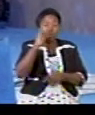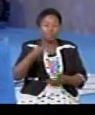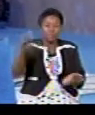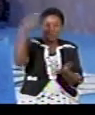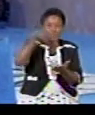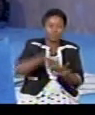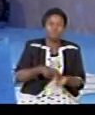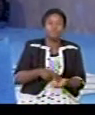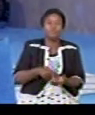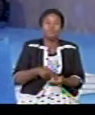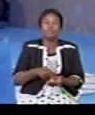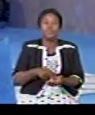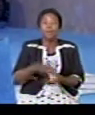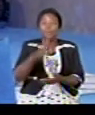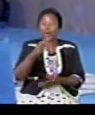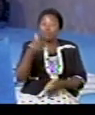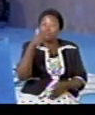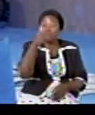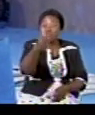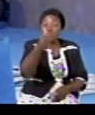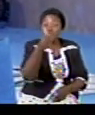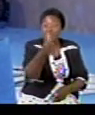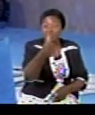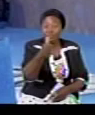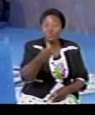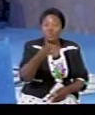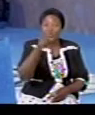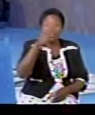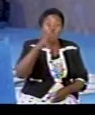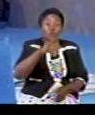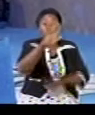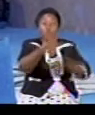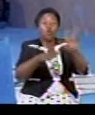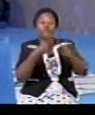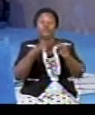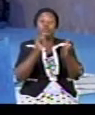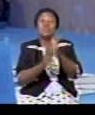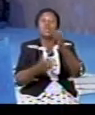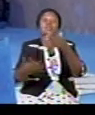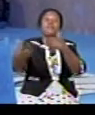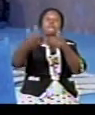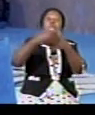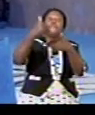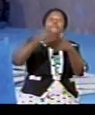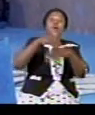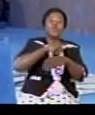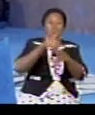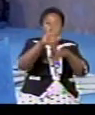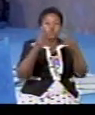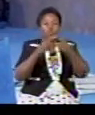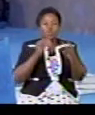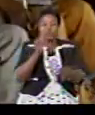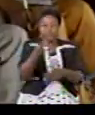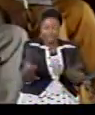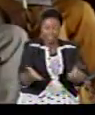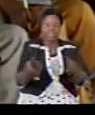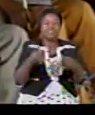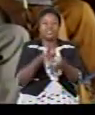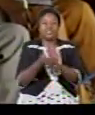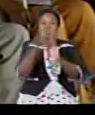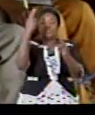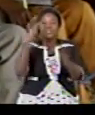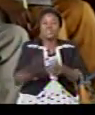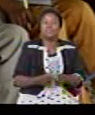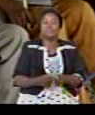up. By yourself, you will walk from that back place. You'll walk to the front in Jesus'